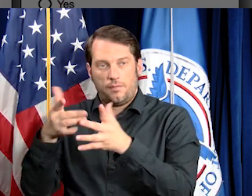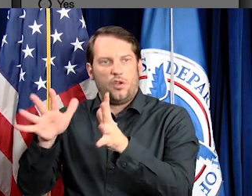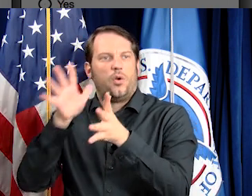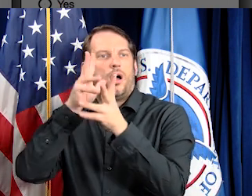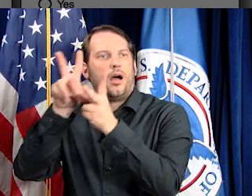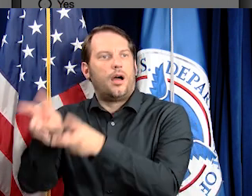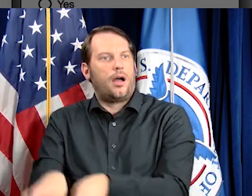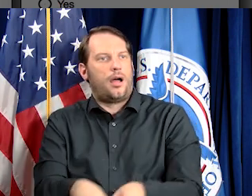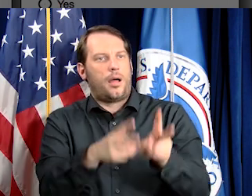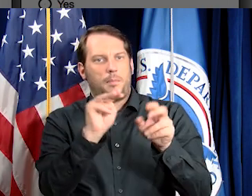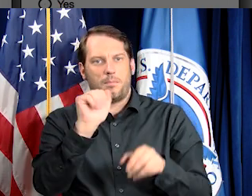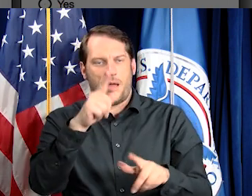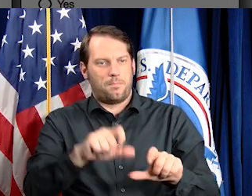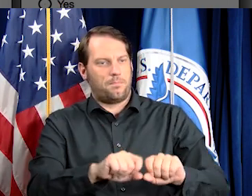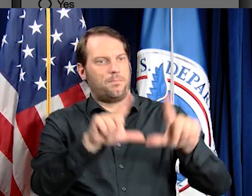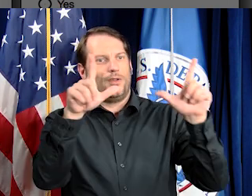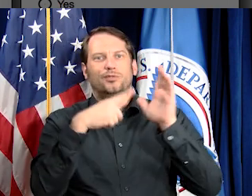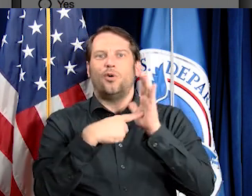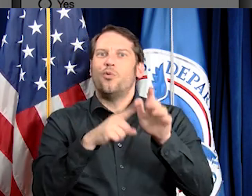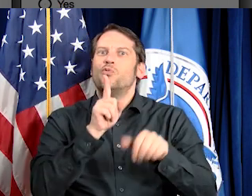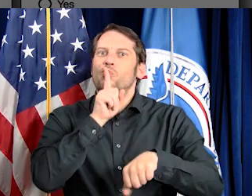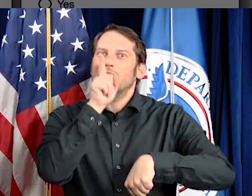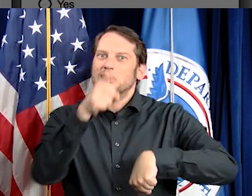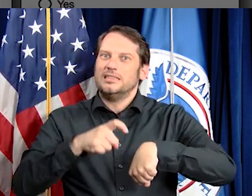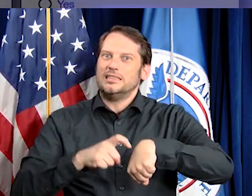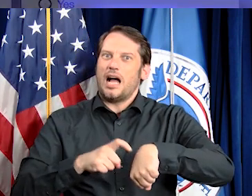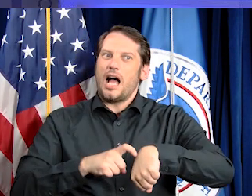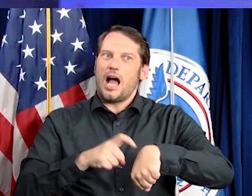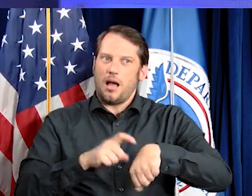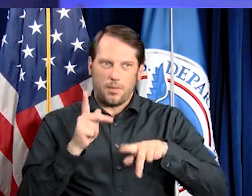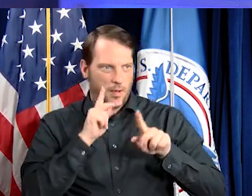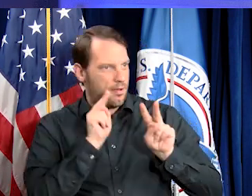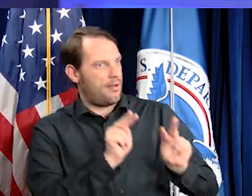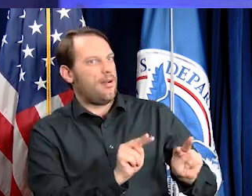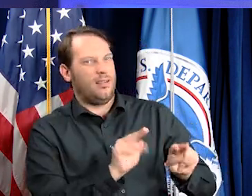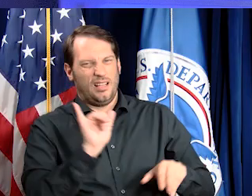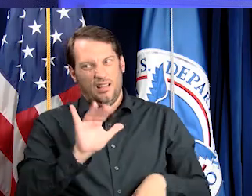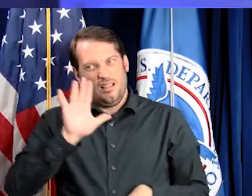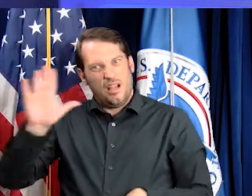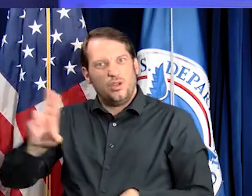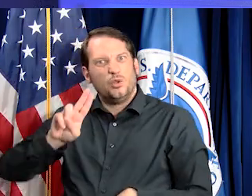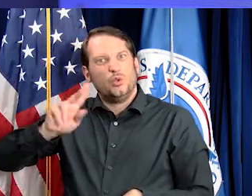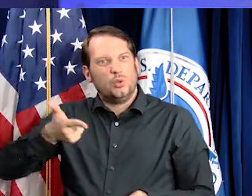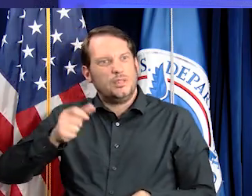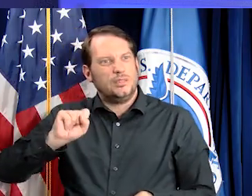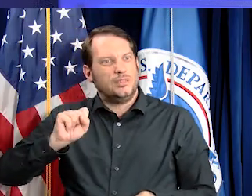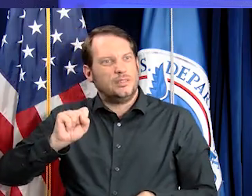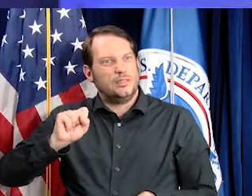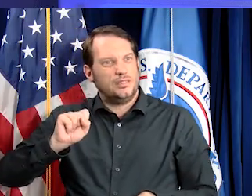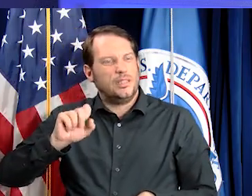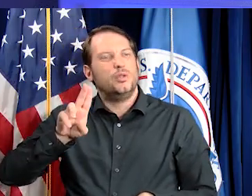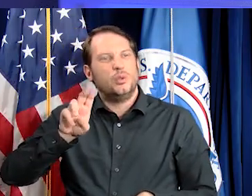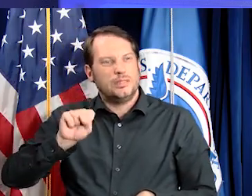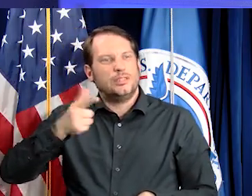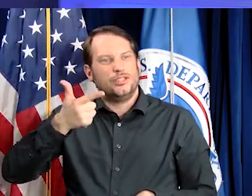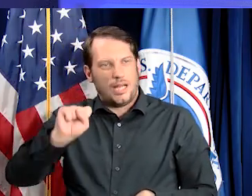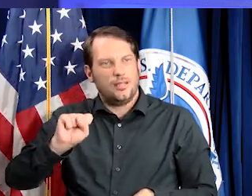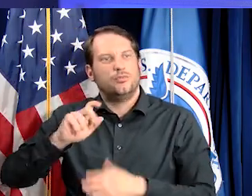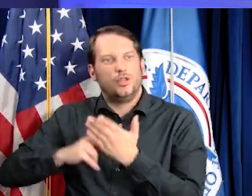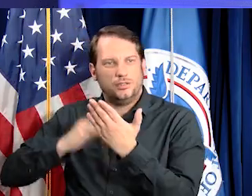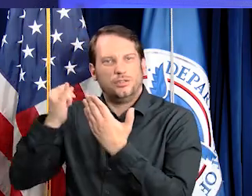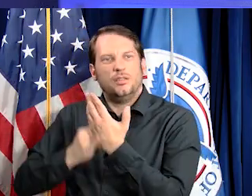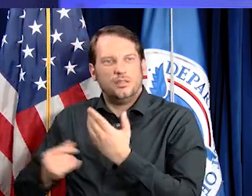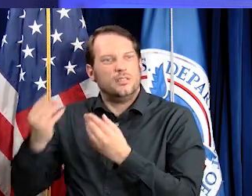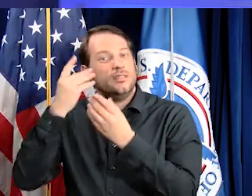our authoritative USGS earthquake products that we share to all emergency responders, and